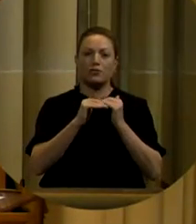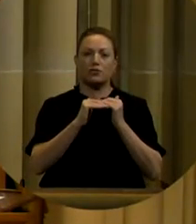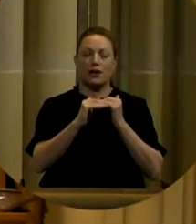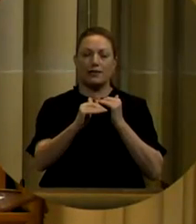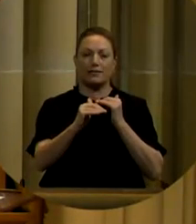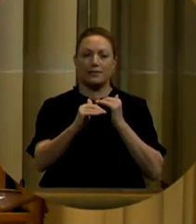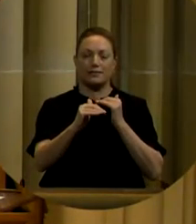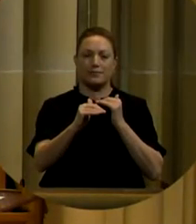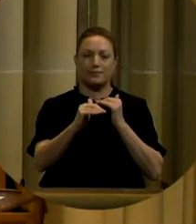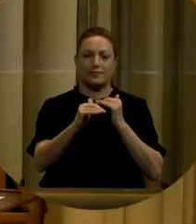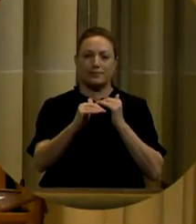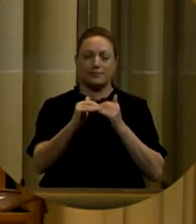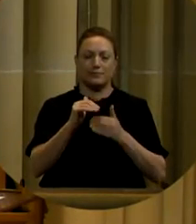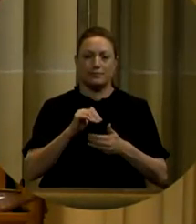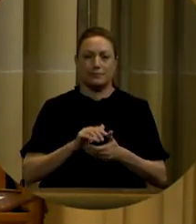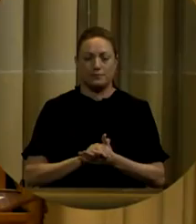and